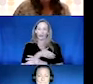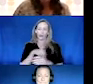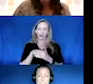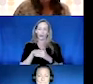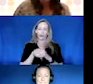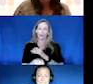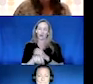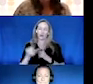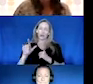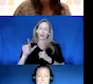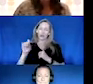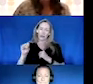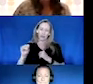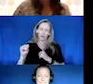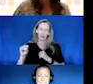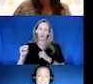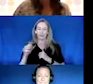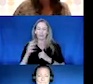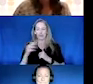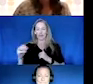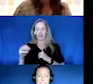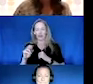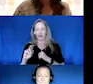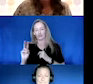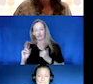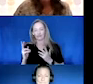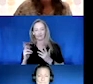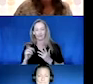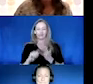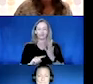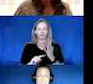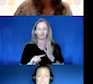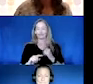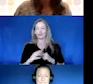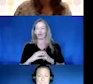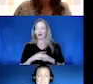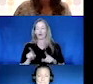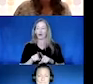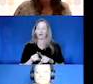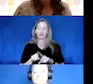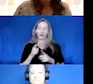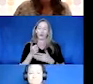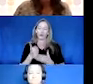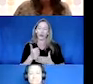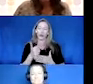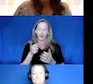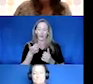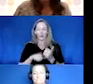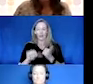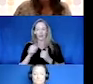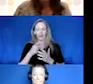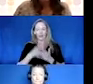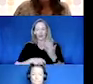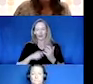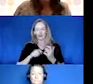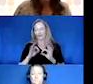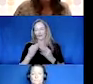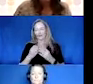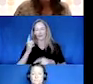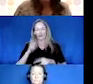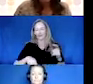And we also help with any of the costs that, you know, these families weren't able to cover. We